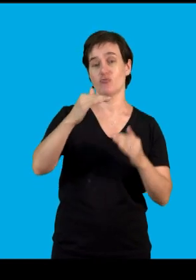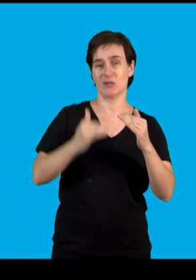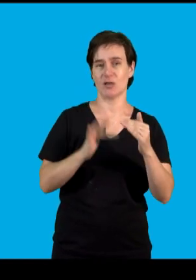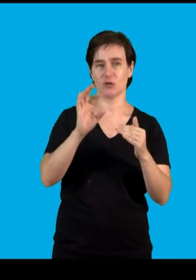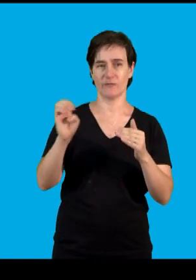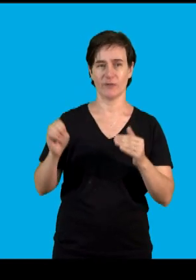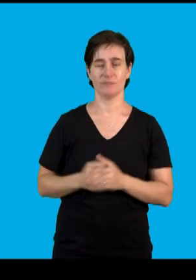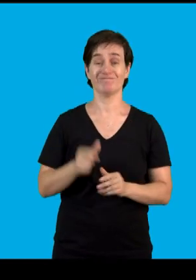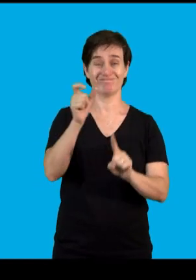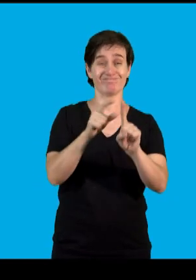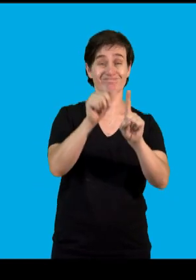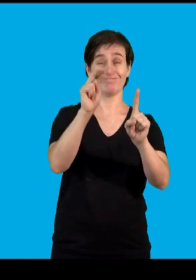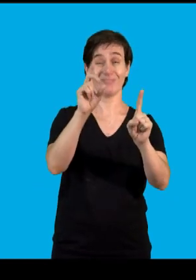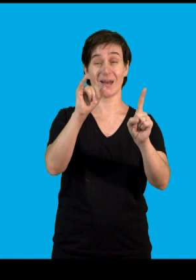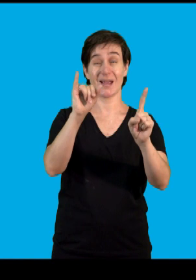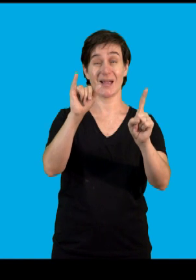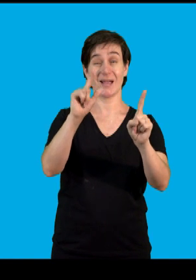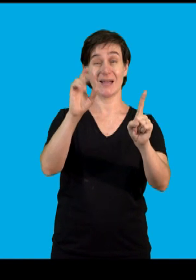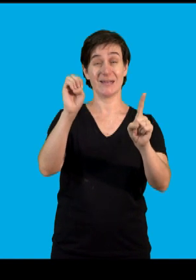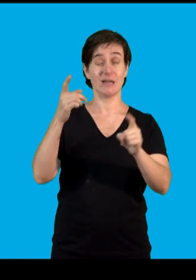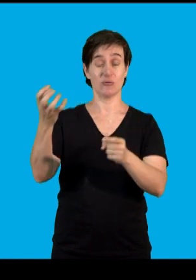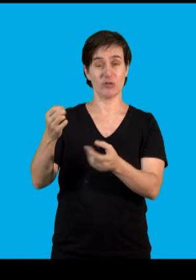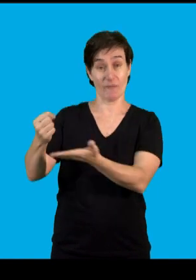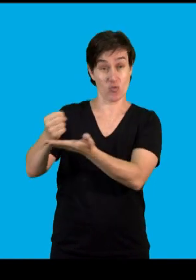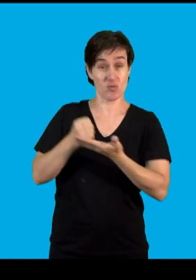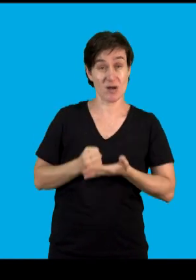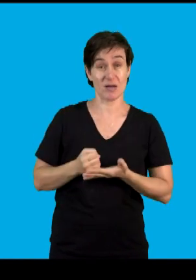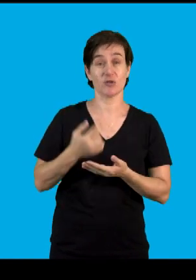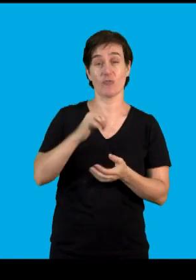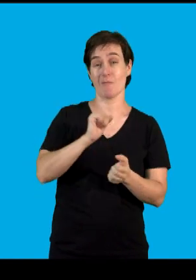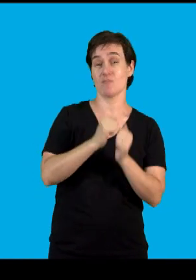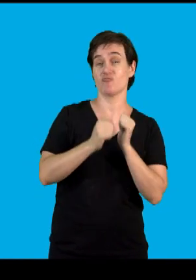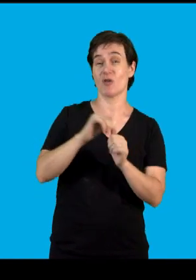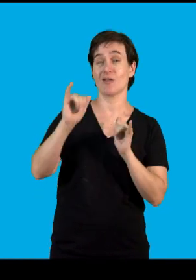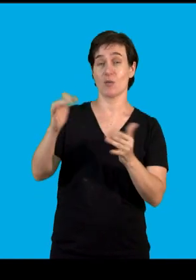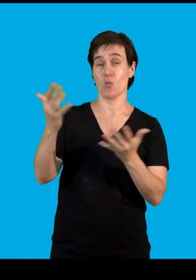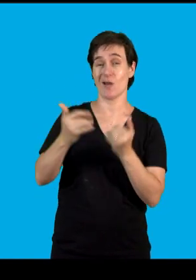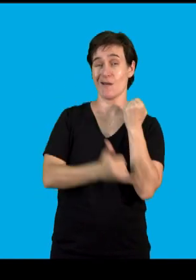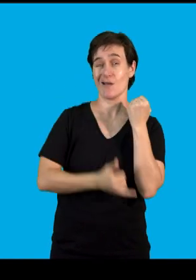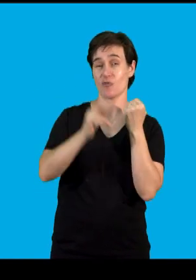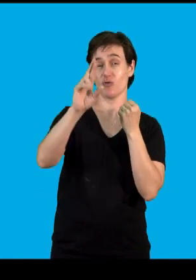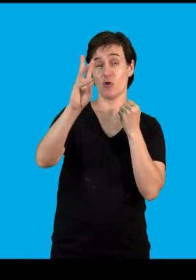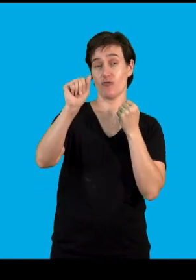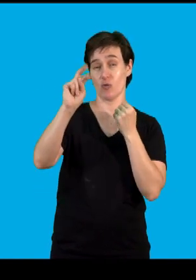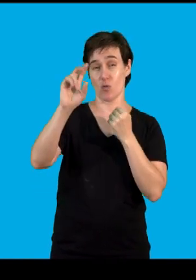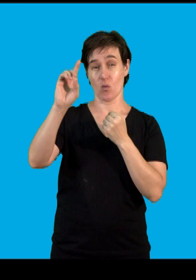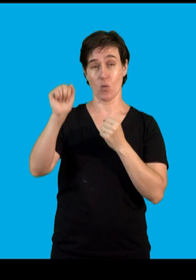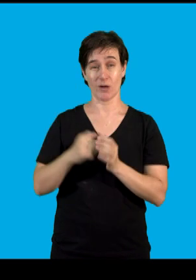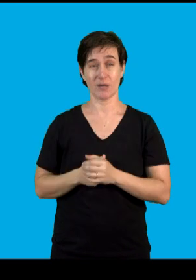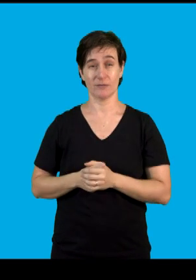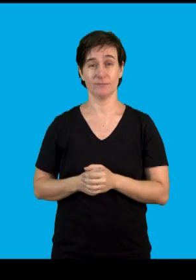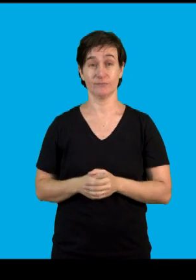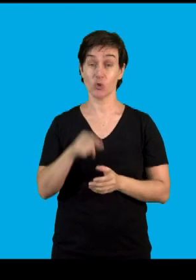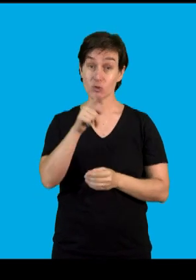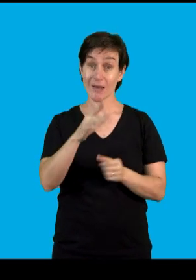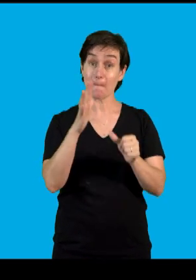Andile received a donation from his brother who works in Rwanda. The donation was, there